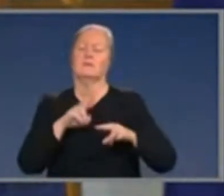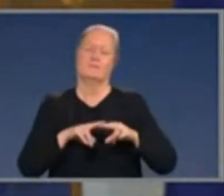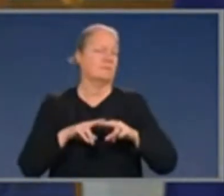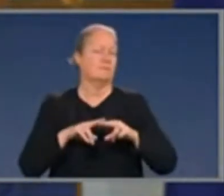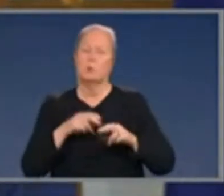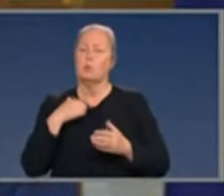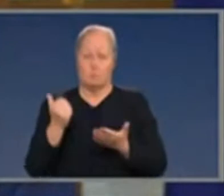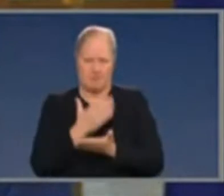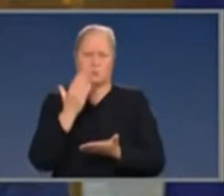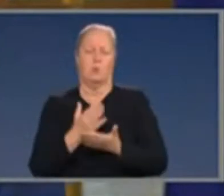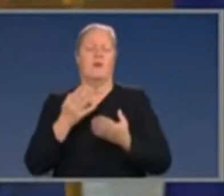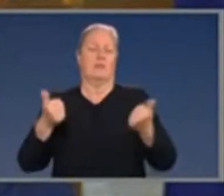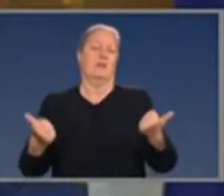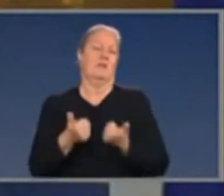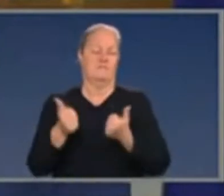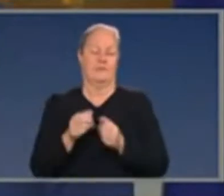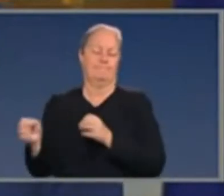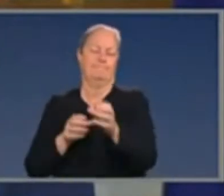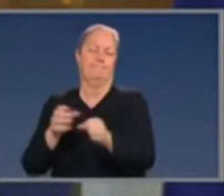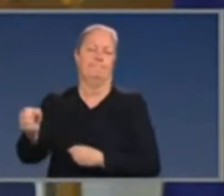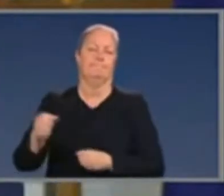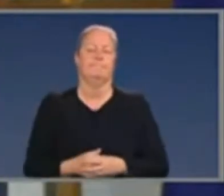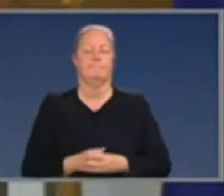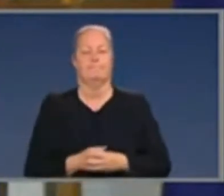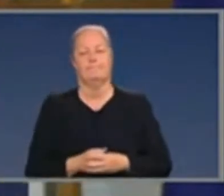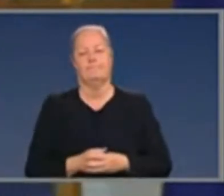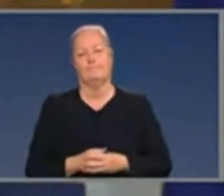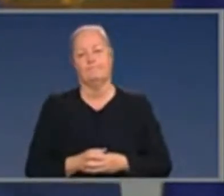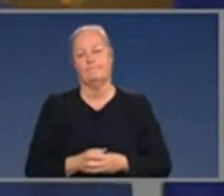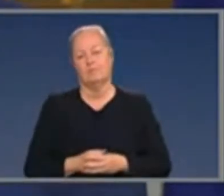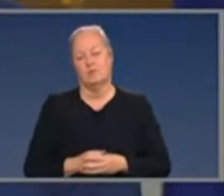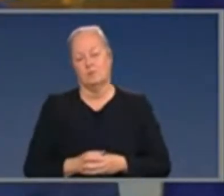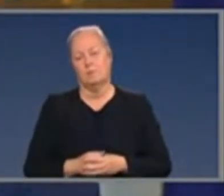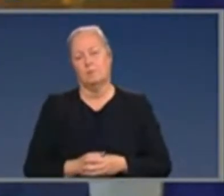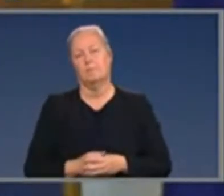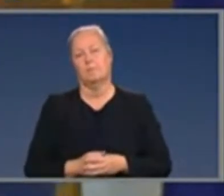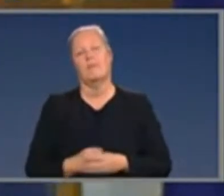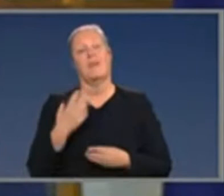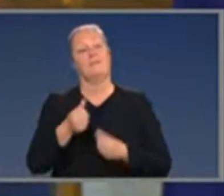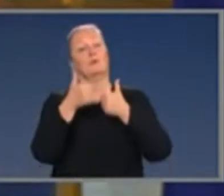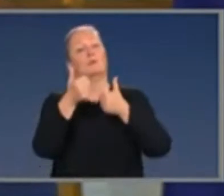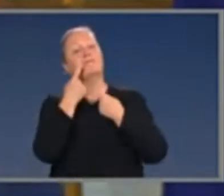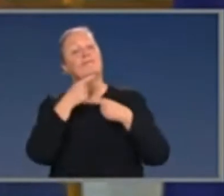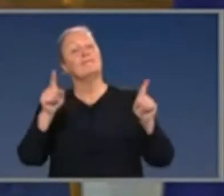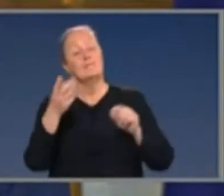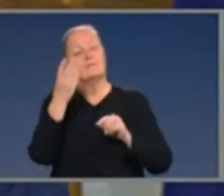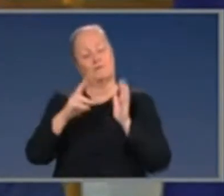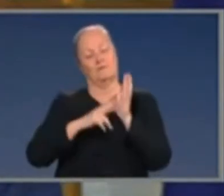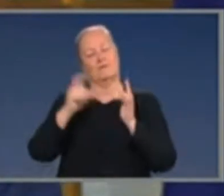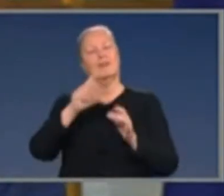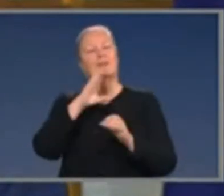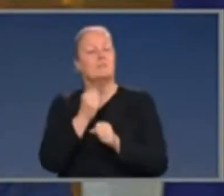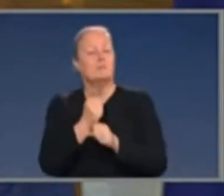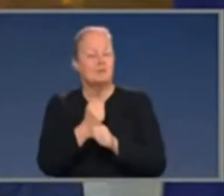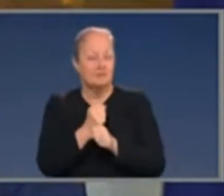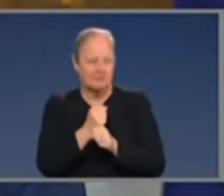significant deficiencies in care. We also have, with a very welcome announcement of the Victorian Government, the